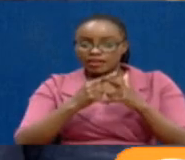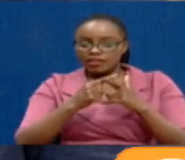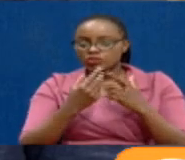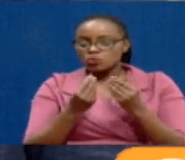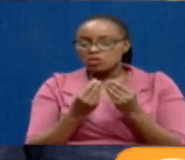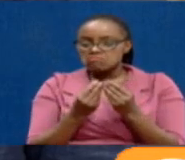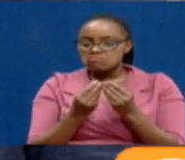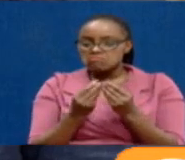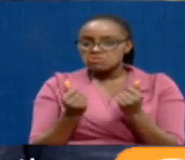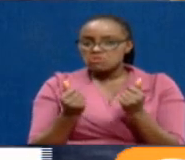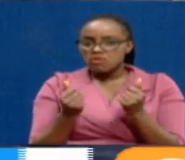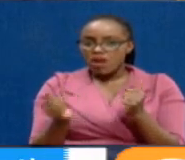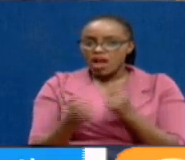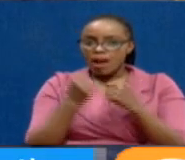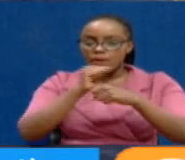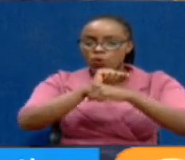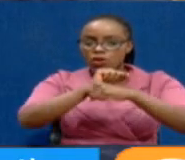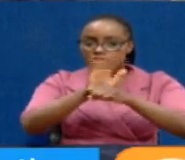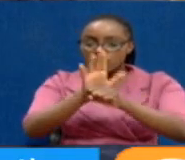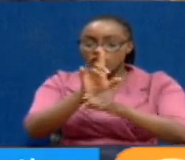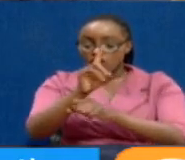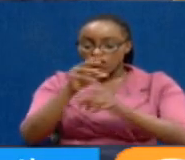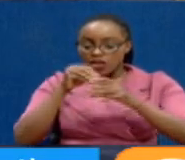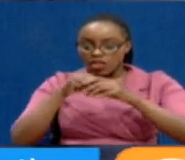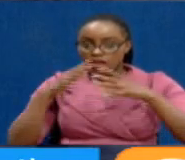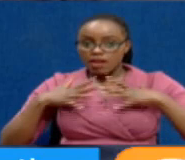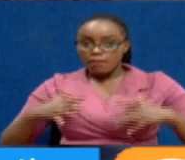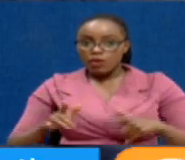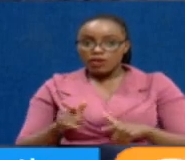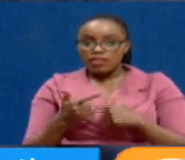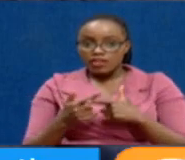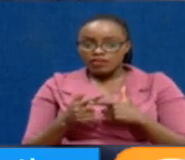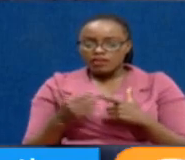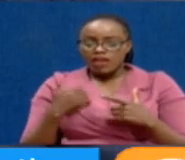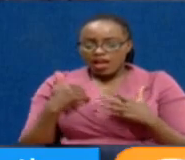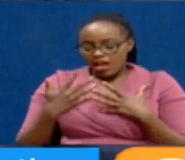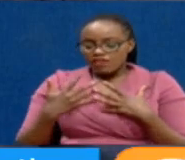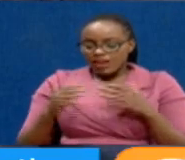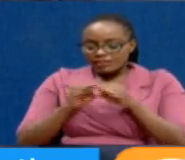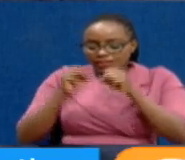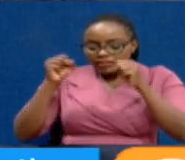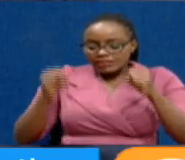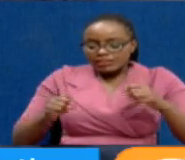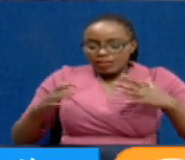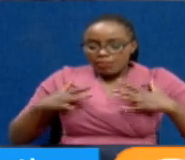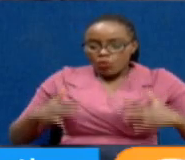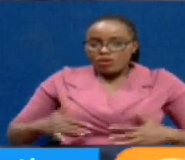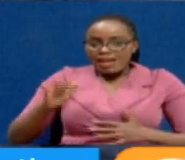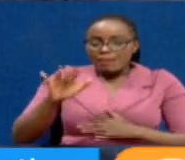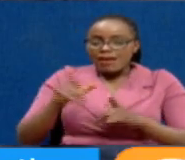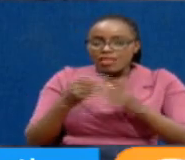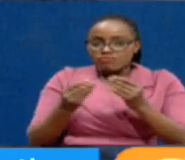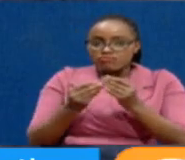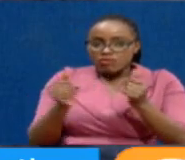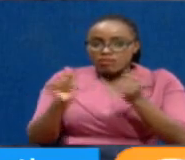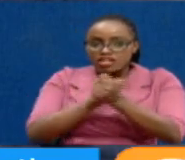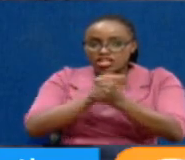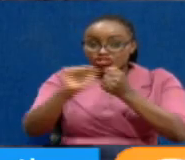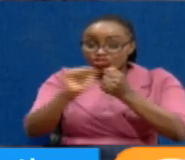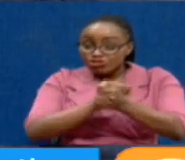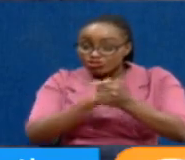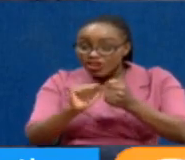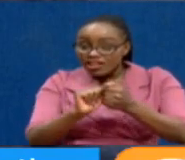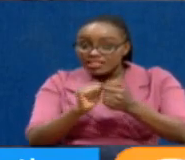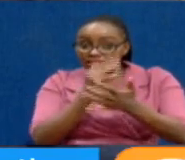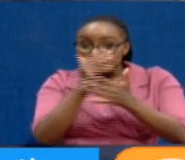it. Mm. So what happens when a virus enters your body? It mounts an immune response, which then clears the virus. It destroys the virus, and that is